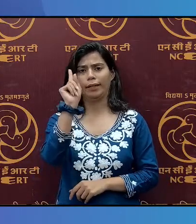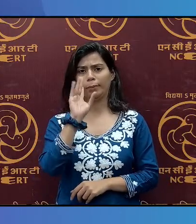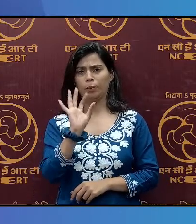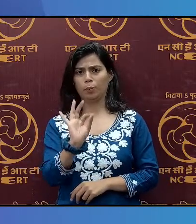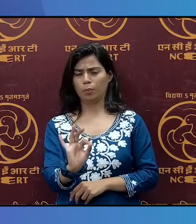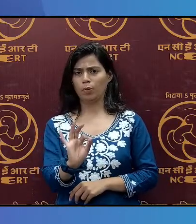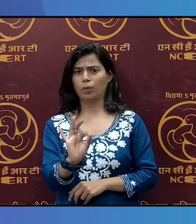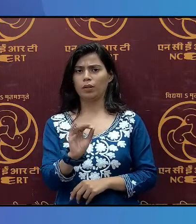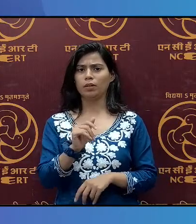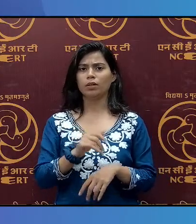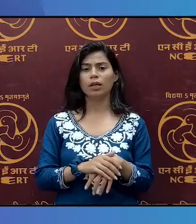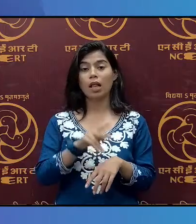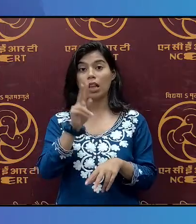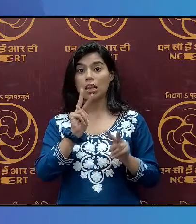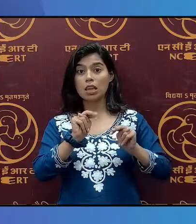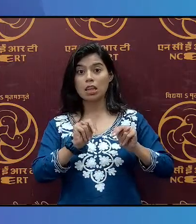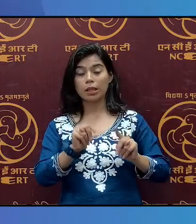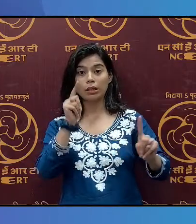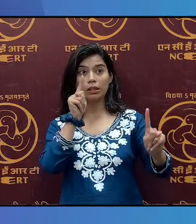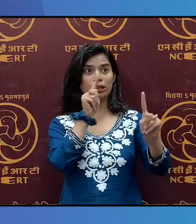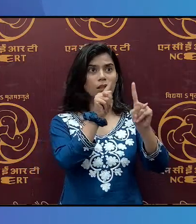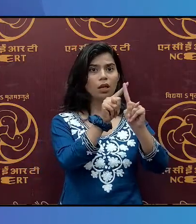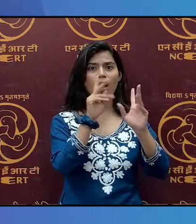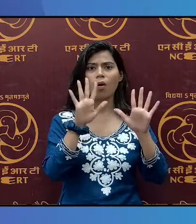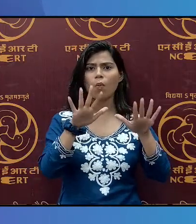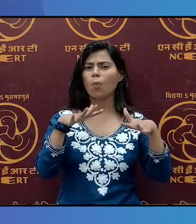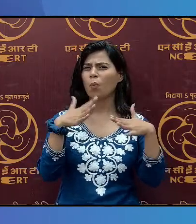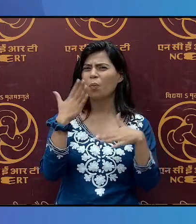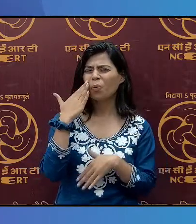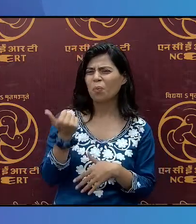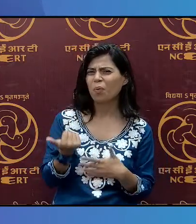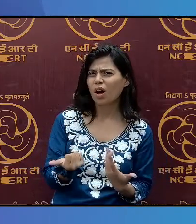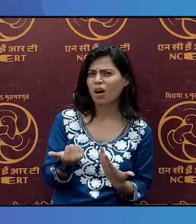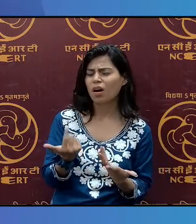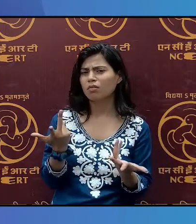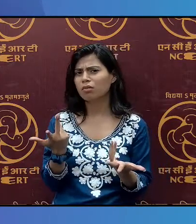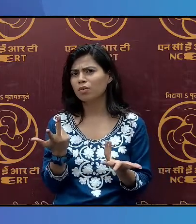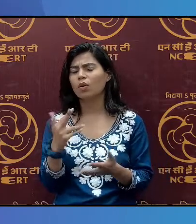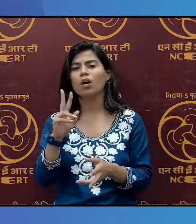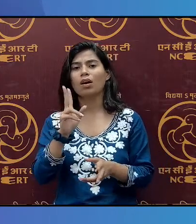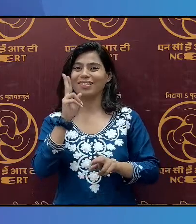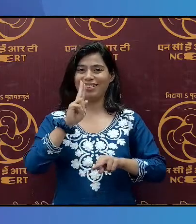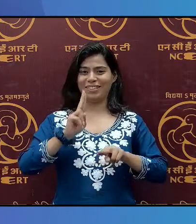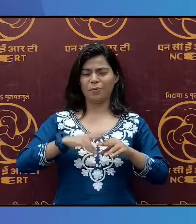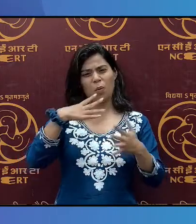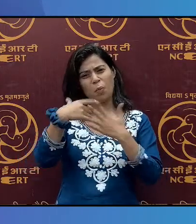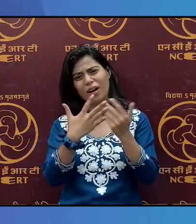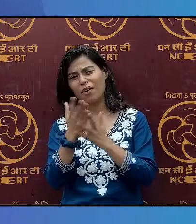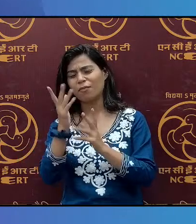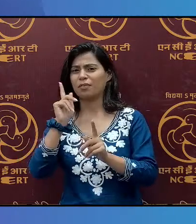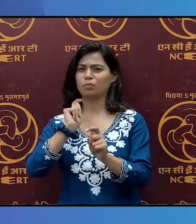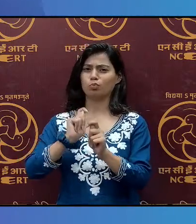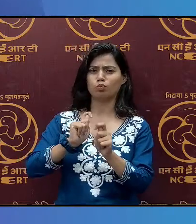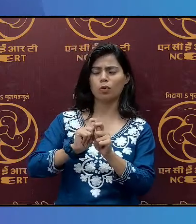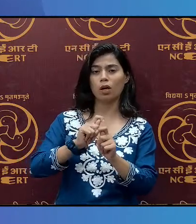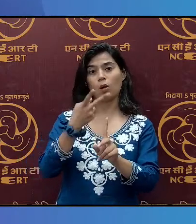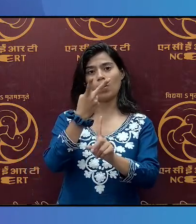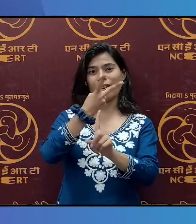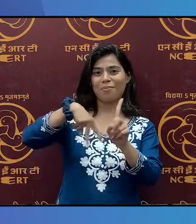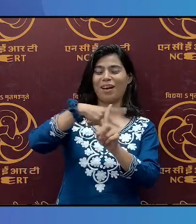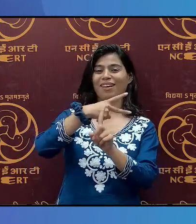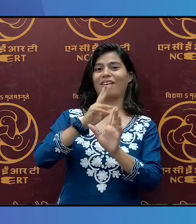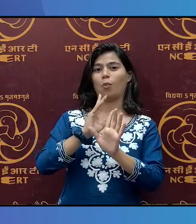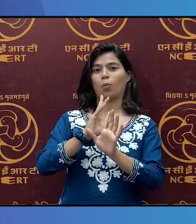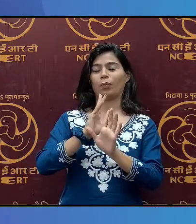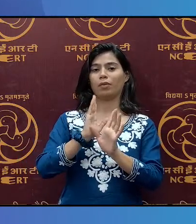need, target. Why should we study? We should have a purpose before us. Just imagine a boy throwing